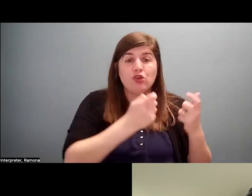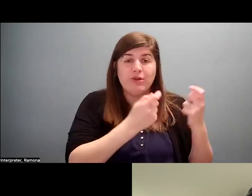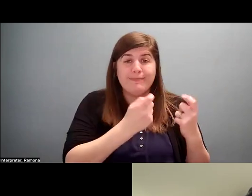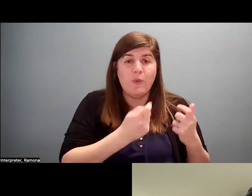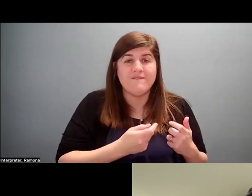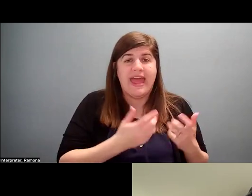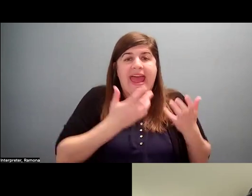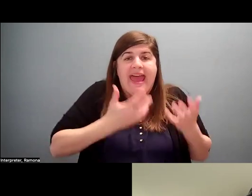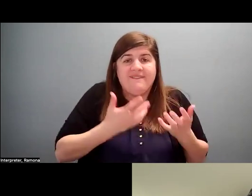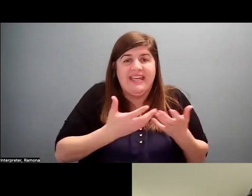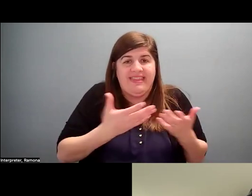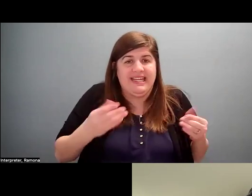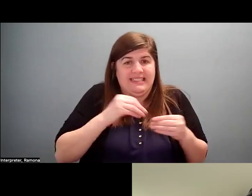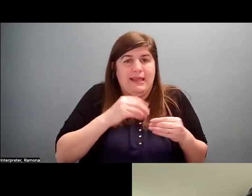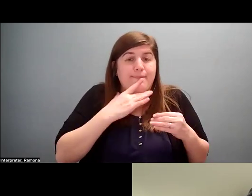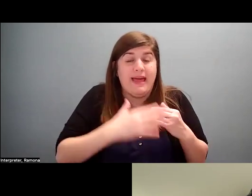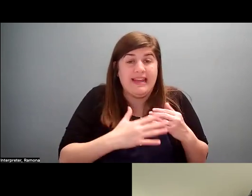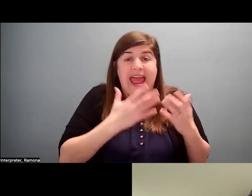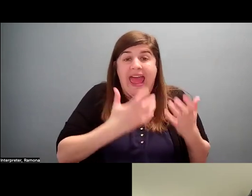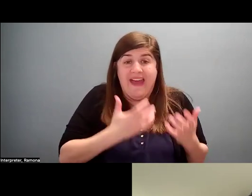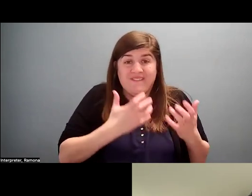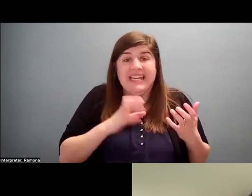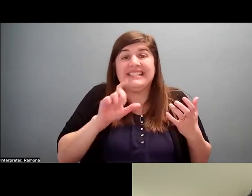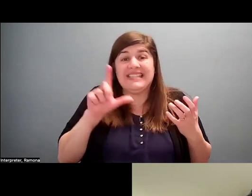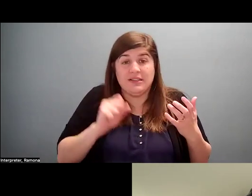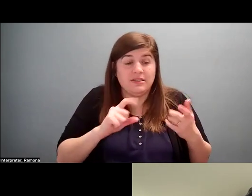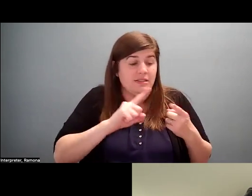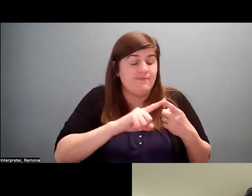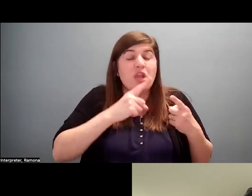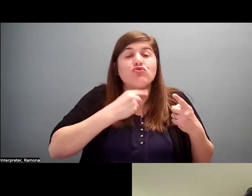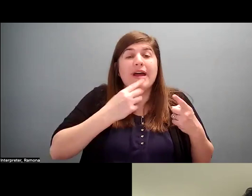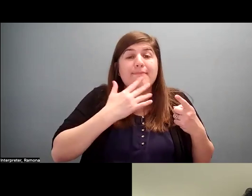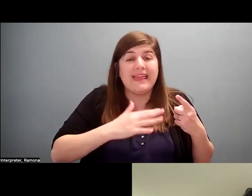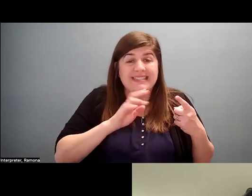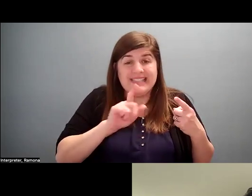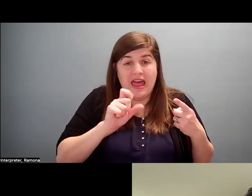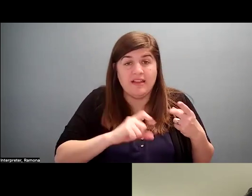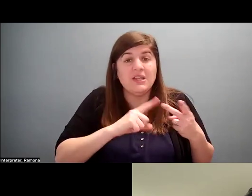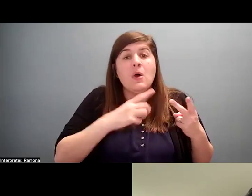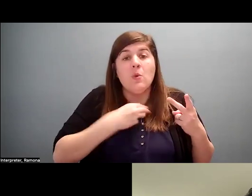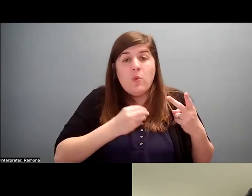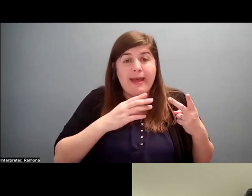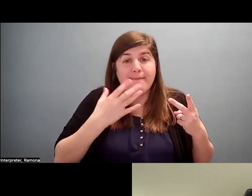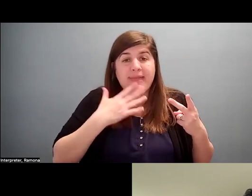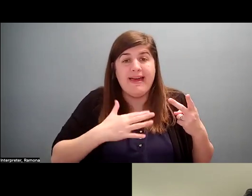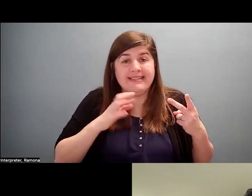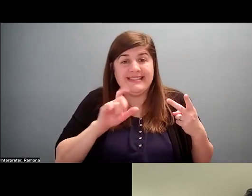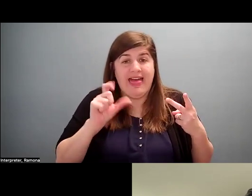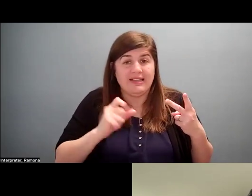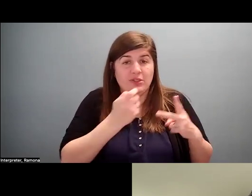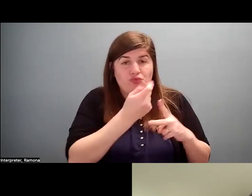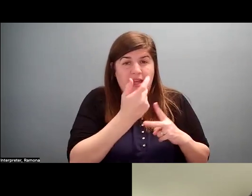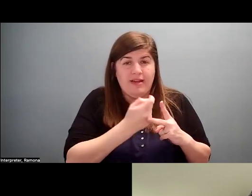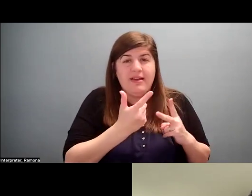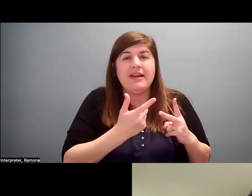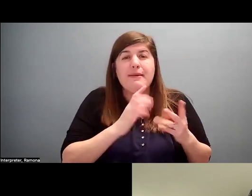stuff in it. And so the heavy stuff is the cells. So that's going to take your red blood cells and your white blood cells out of it. And then it's kind of like a